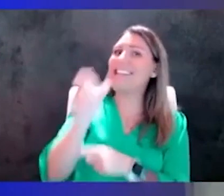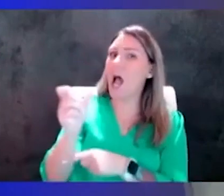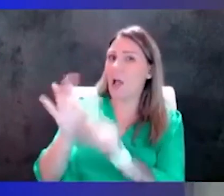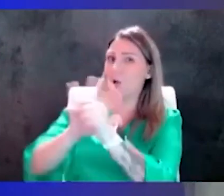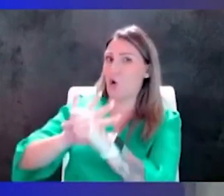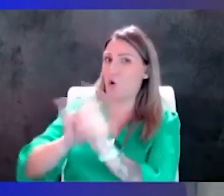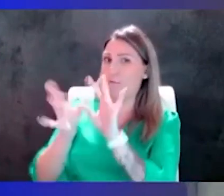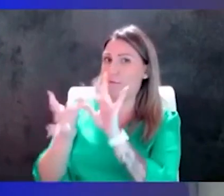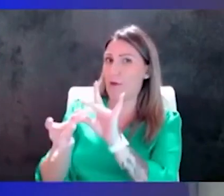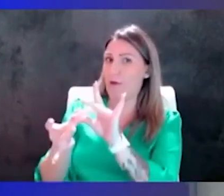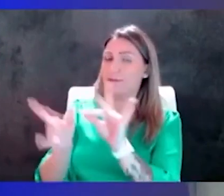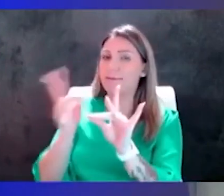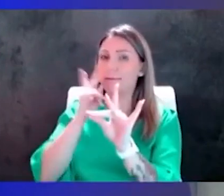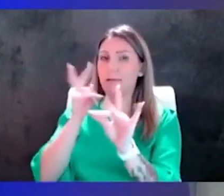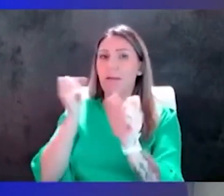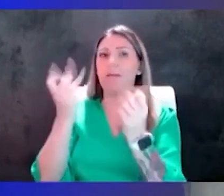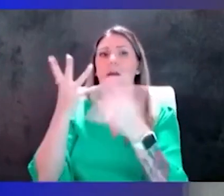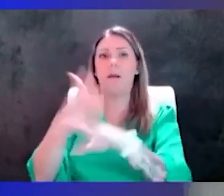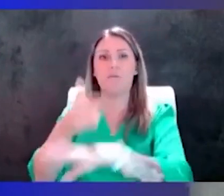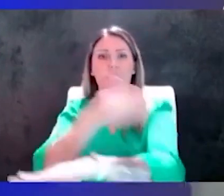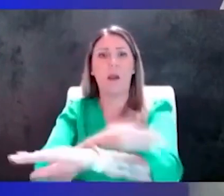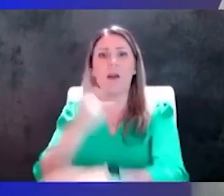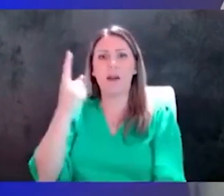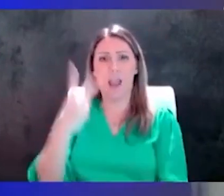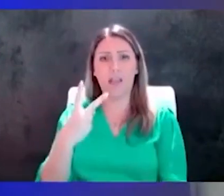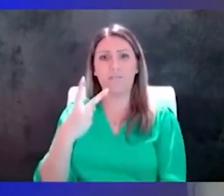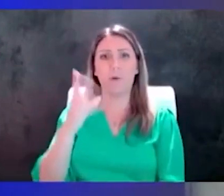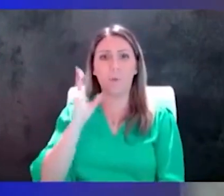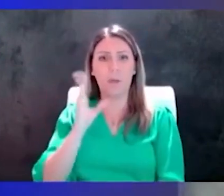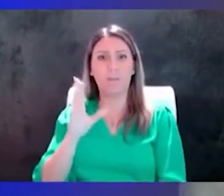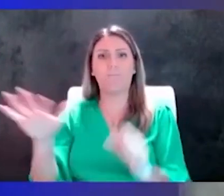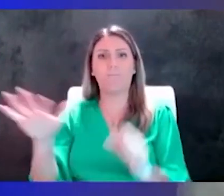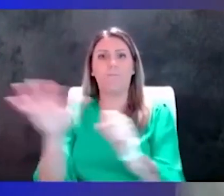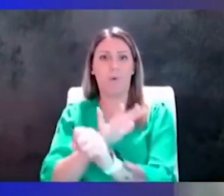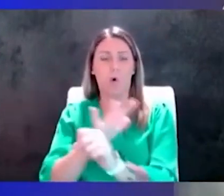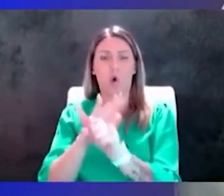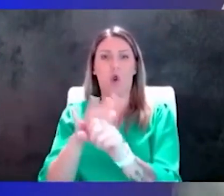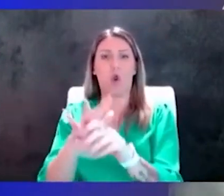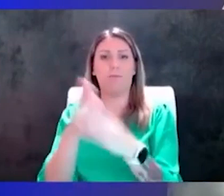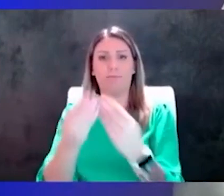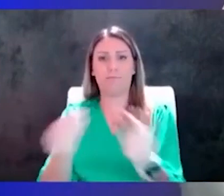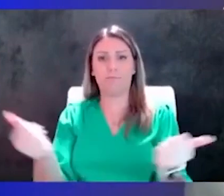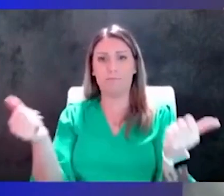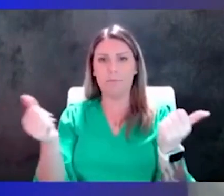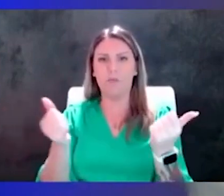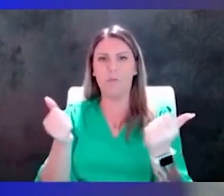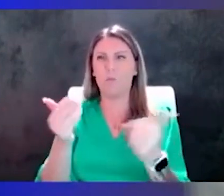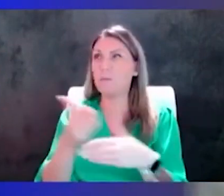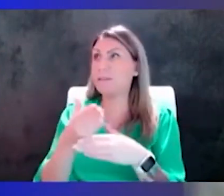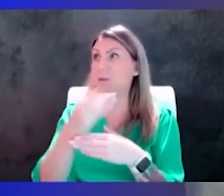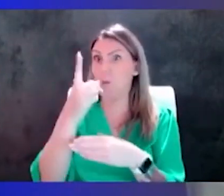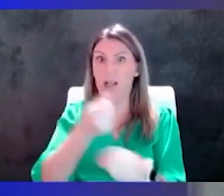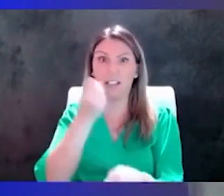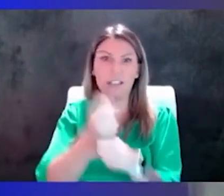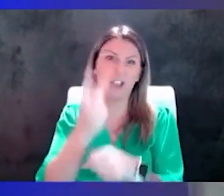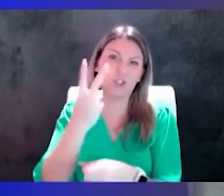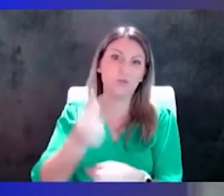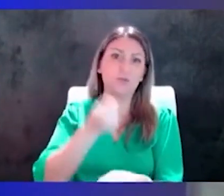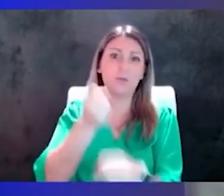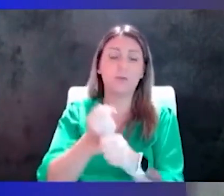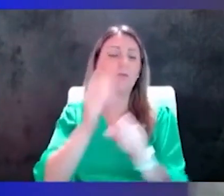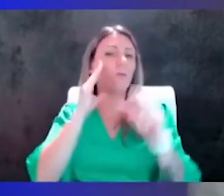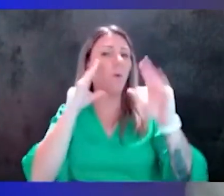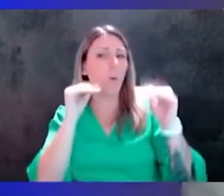a lot of them improve. About half of them probably have full resolution of their symptoms within a year or two. And so we're hopeful that this is going to be similar with